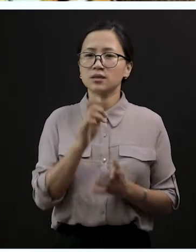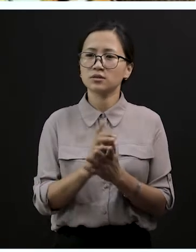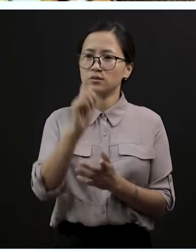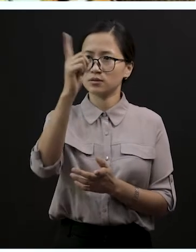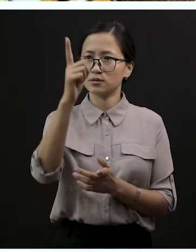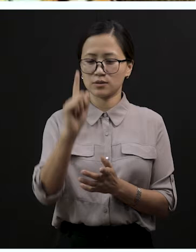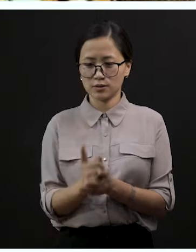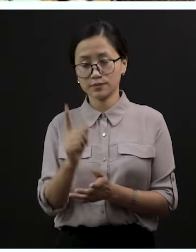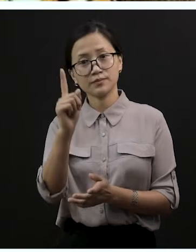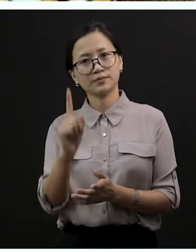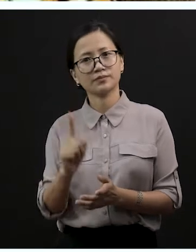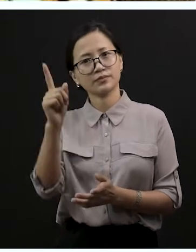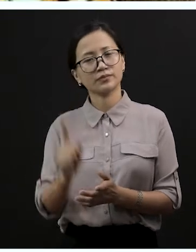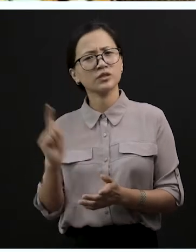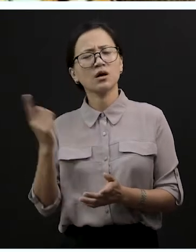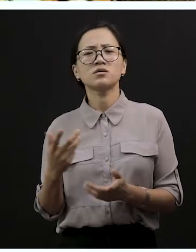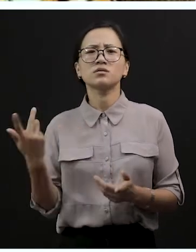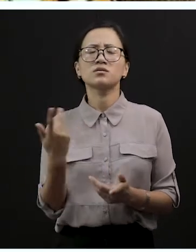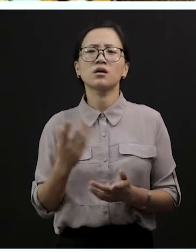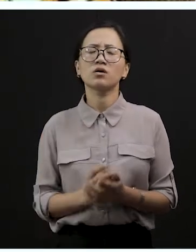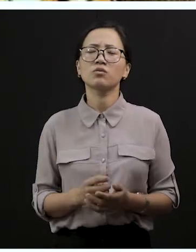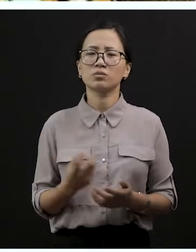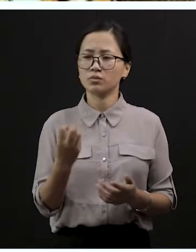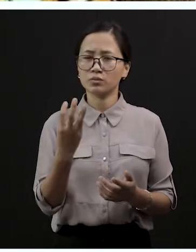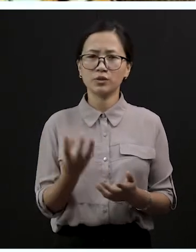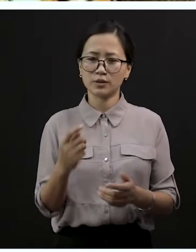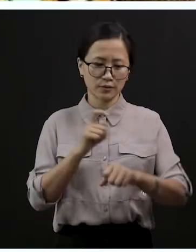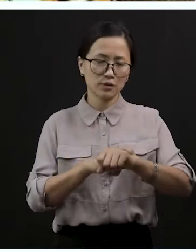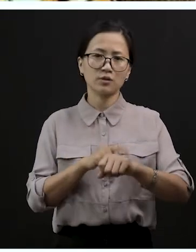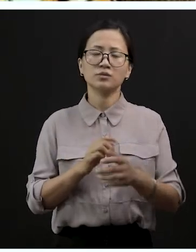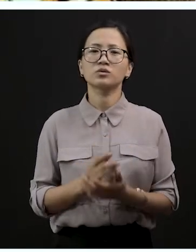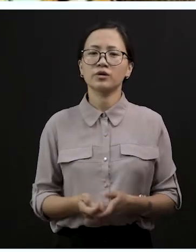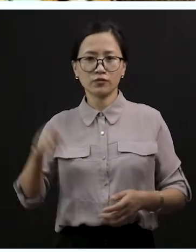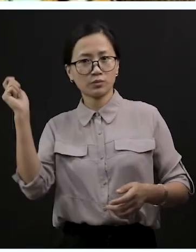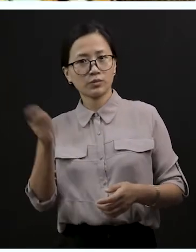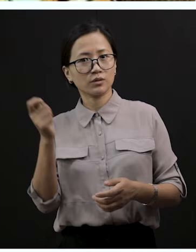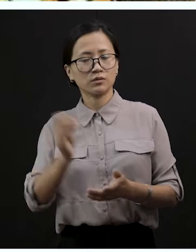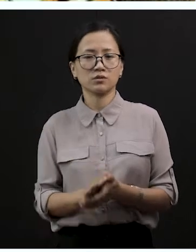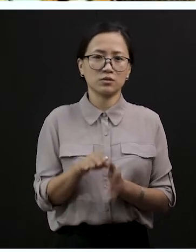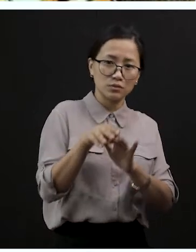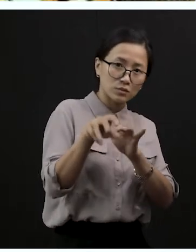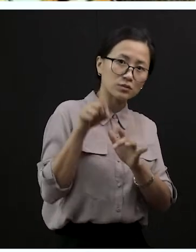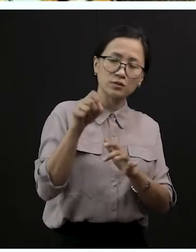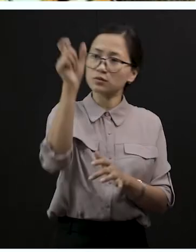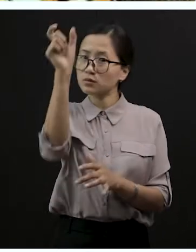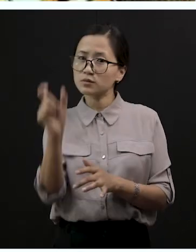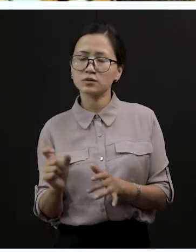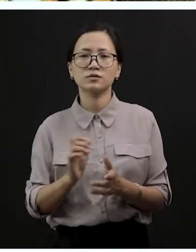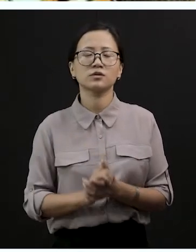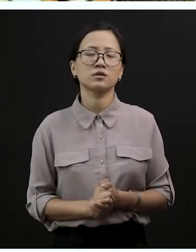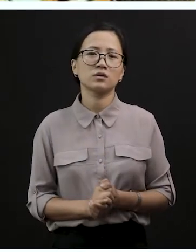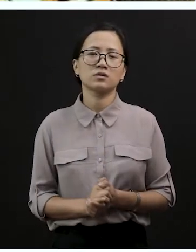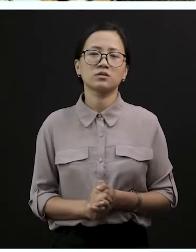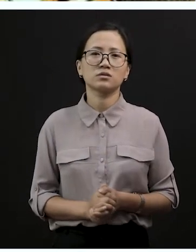stick, "Stick, how many times should I beat this thief?" See, Lima played the same